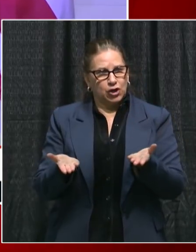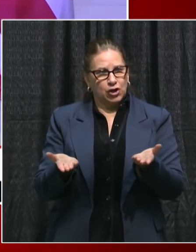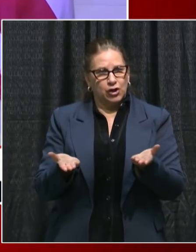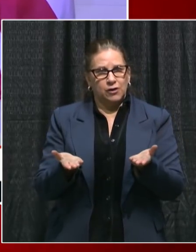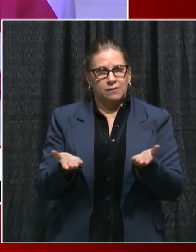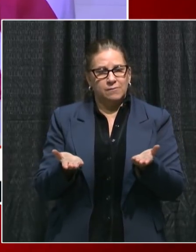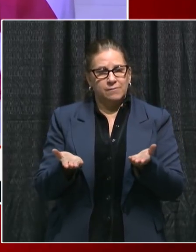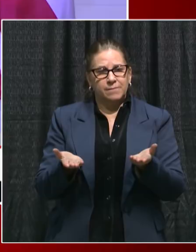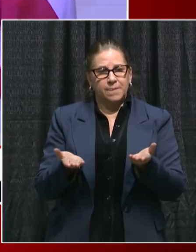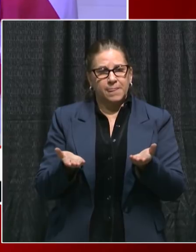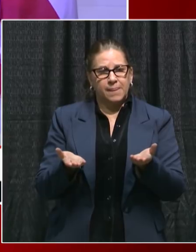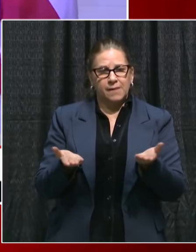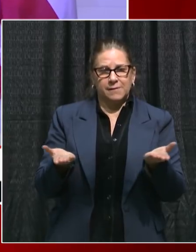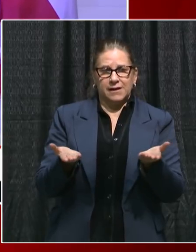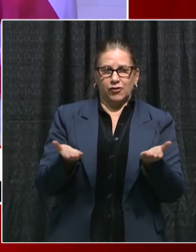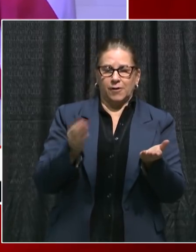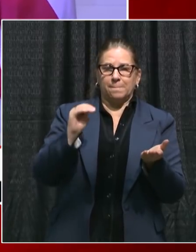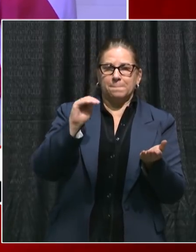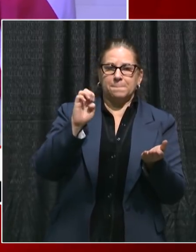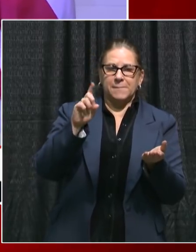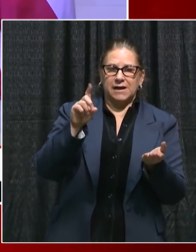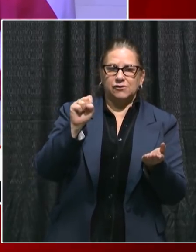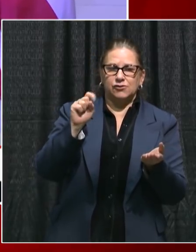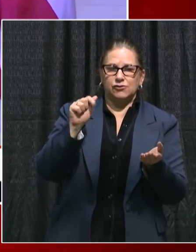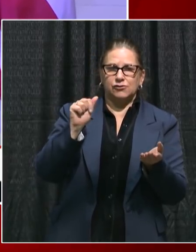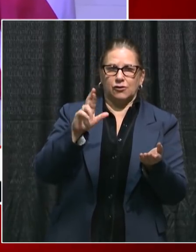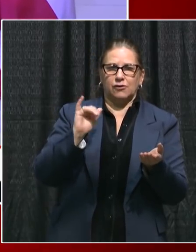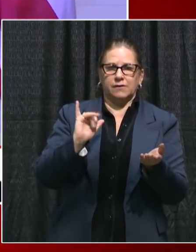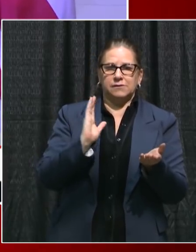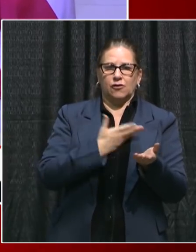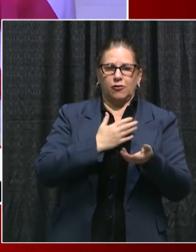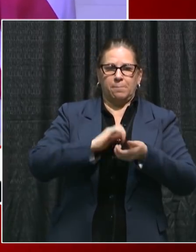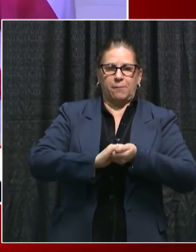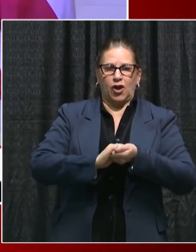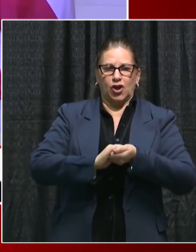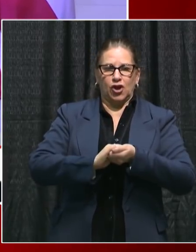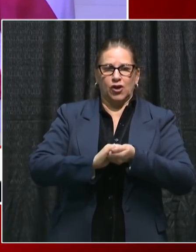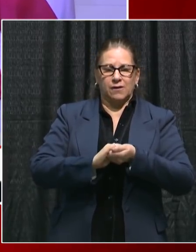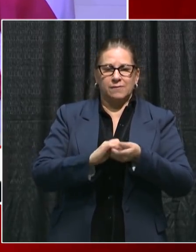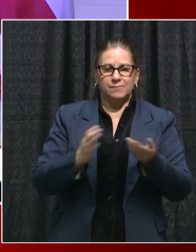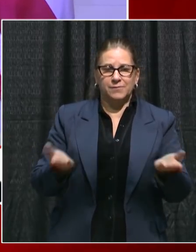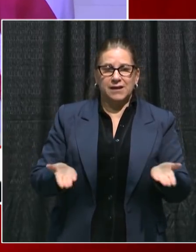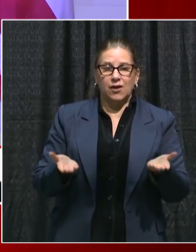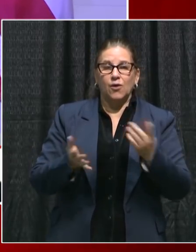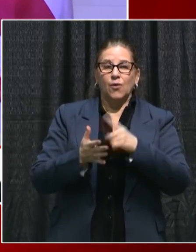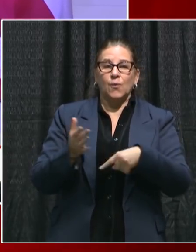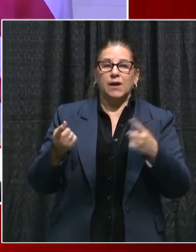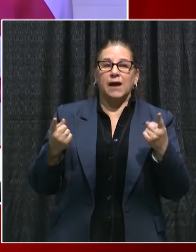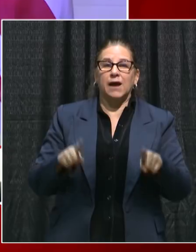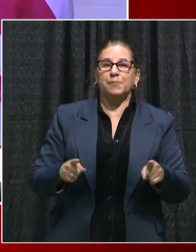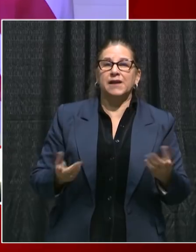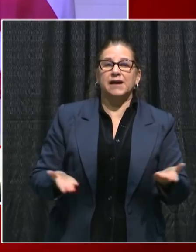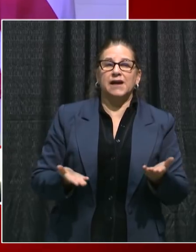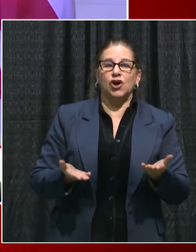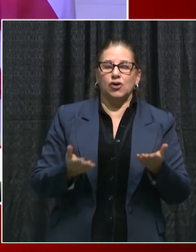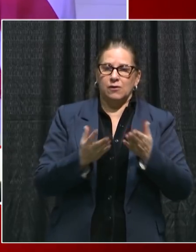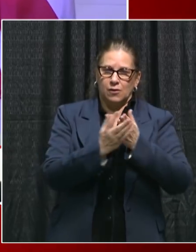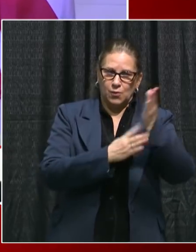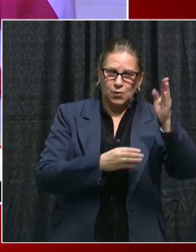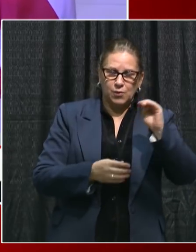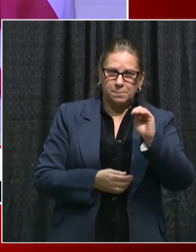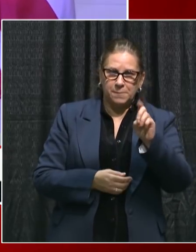is our partner for the clinical side, so all clinical oversight of things that happen here will come through MedStar. People can be served over